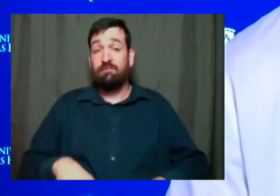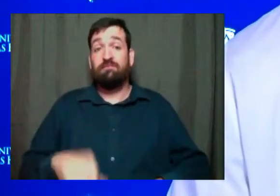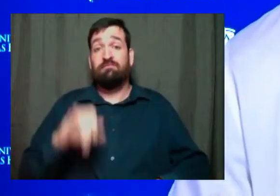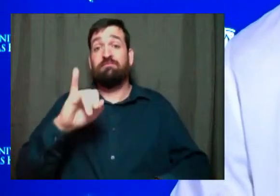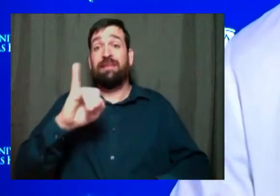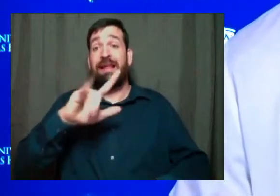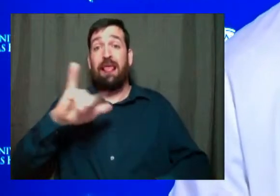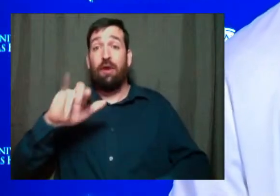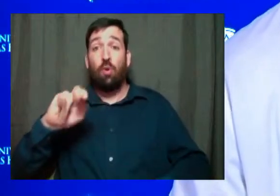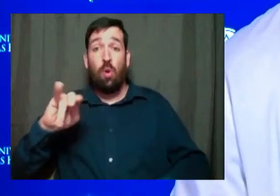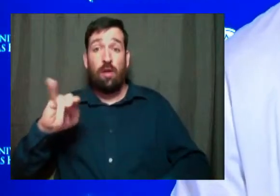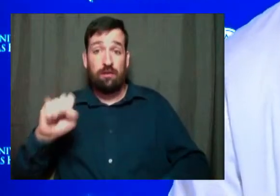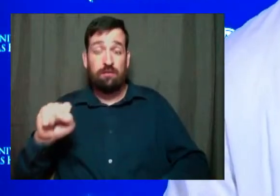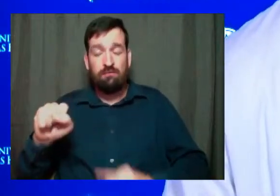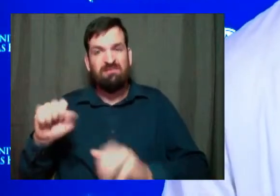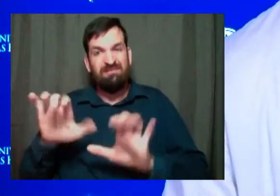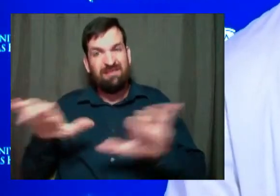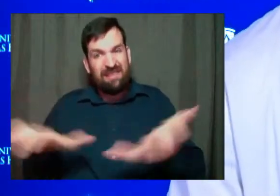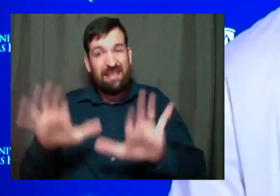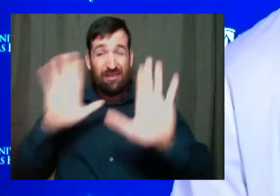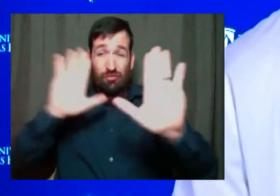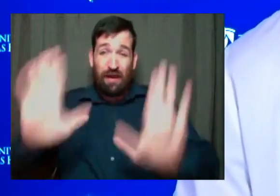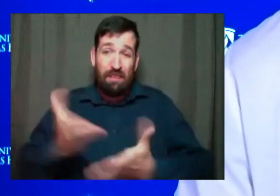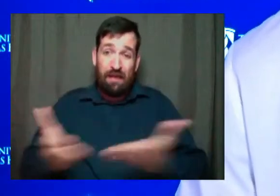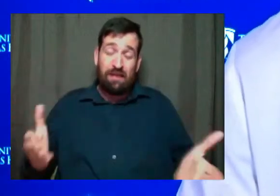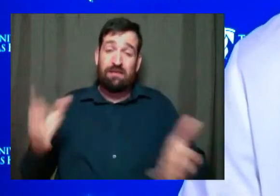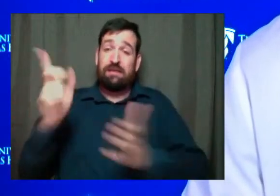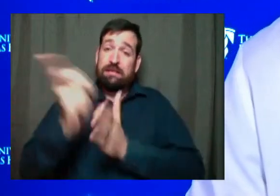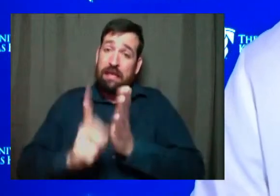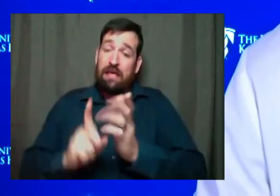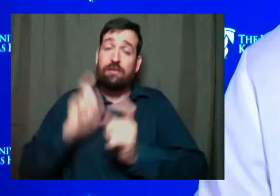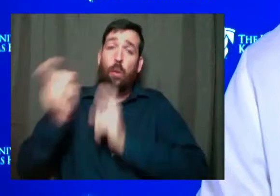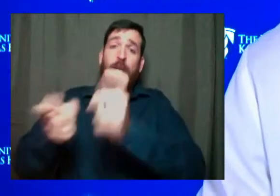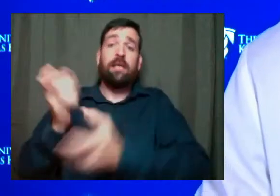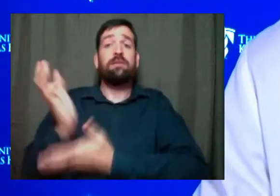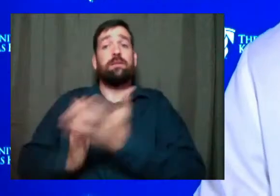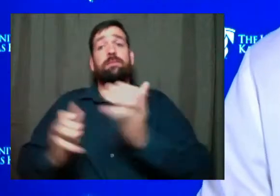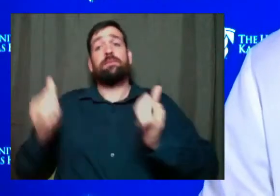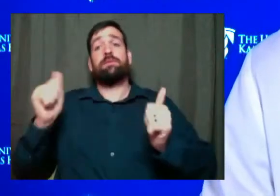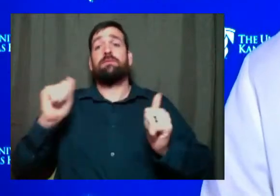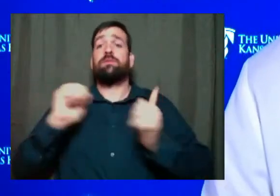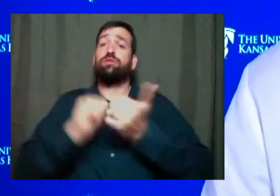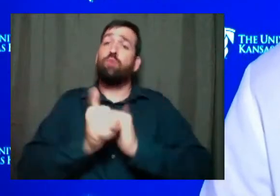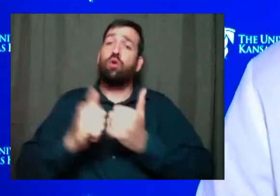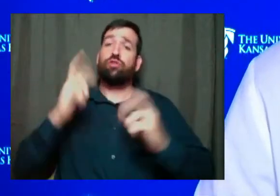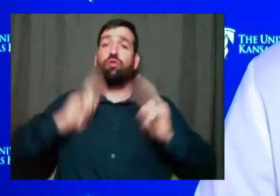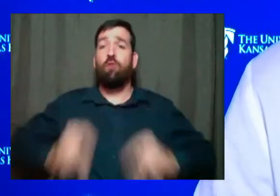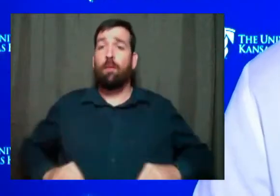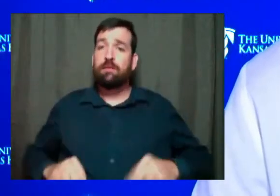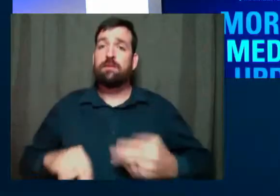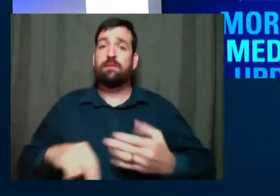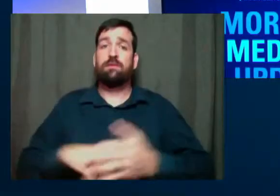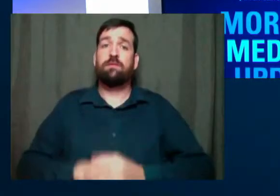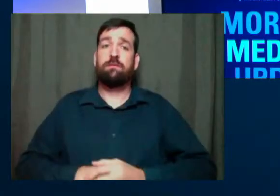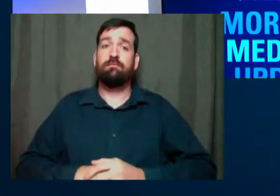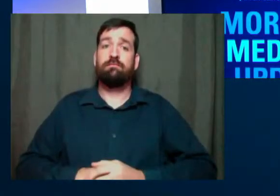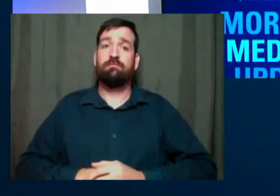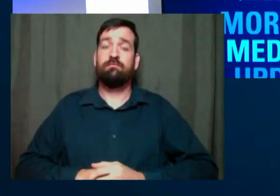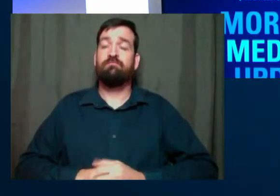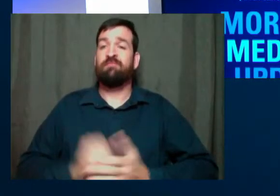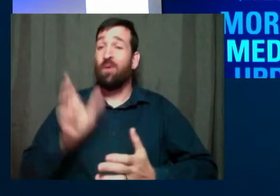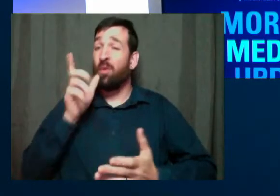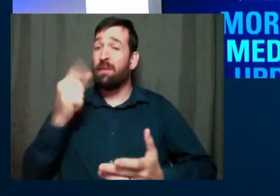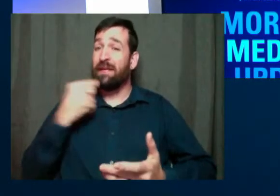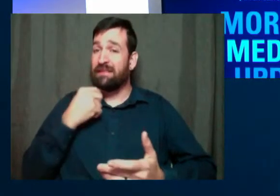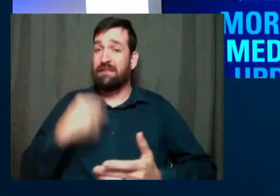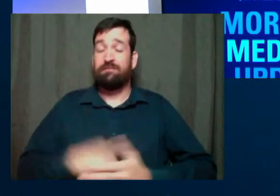went on to do great things, designed and donated some sports uniforms to them as well. So certainly the world will be missed with him gone. All right,